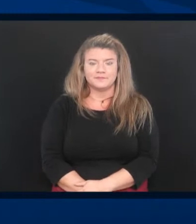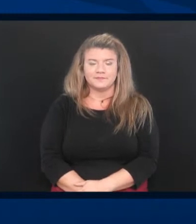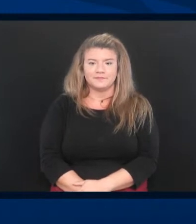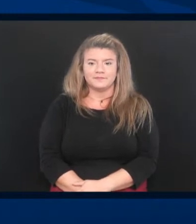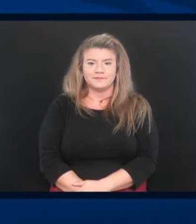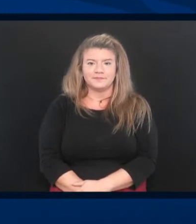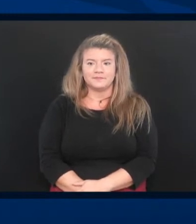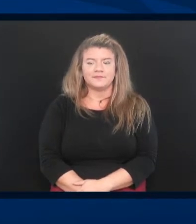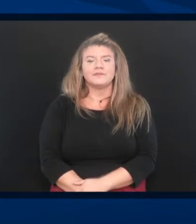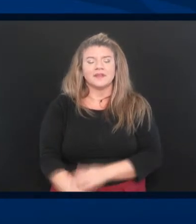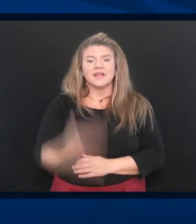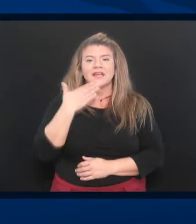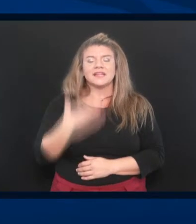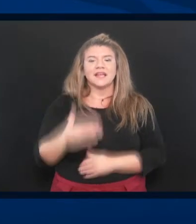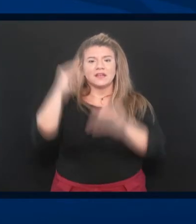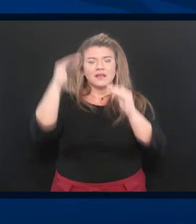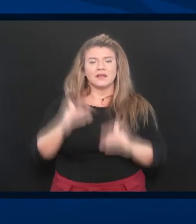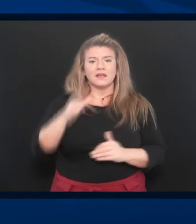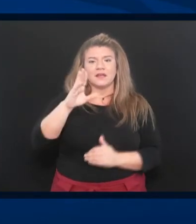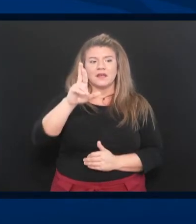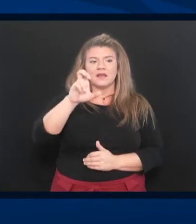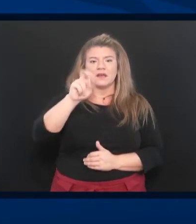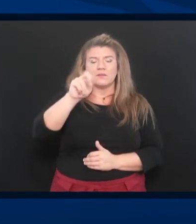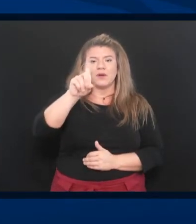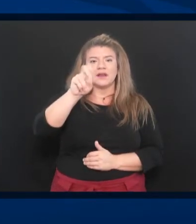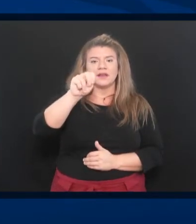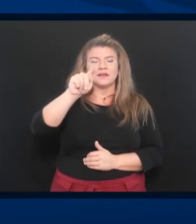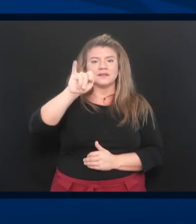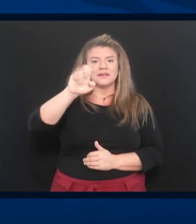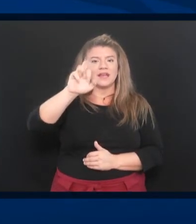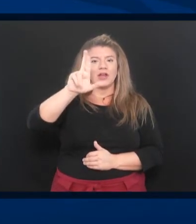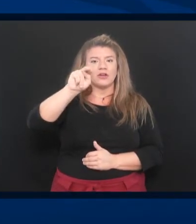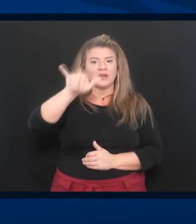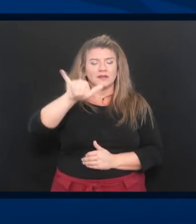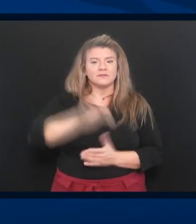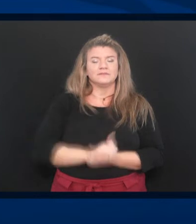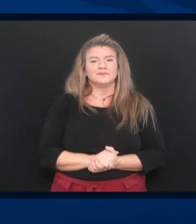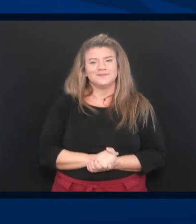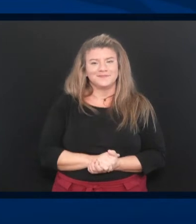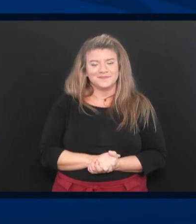All right, thank you, David. Next to Brendan Tierney with WSAZ.